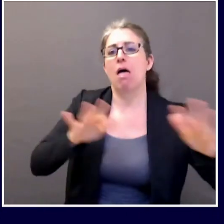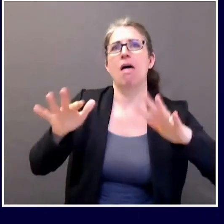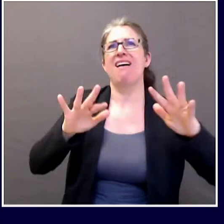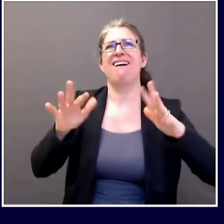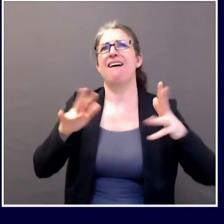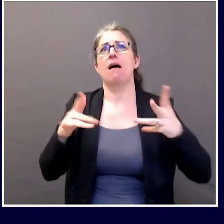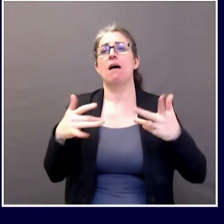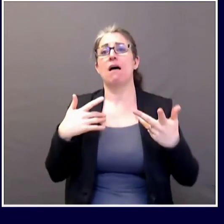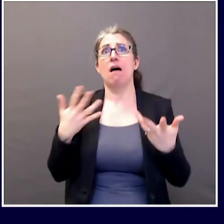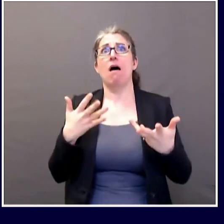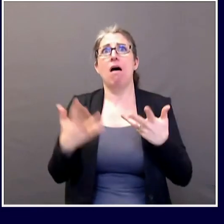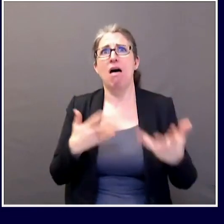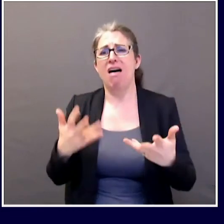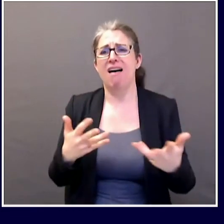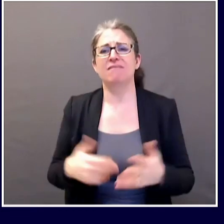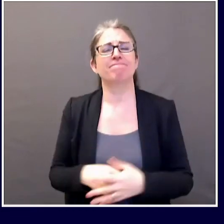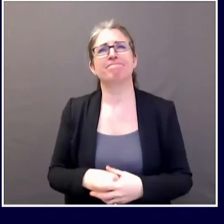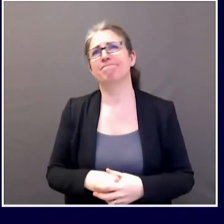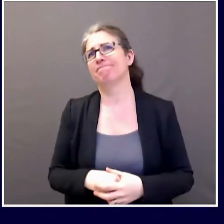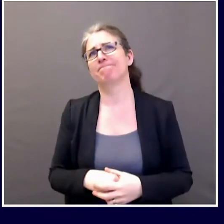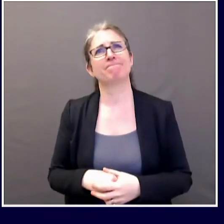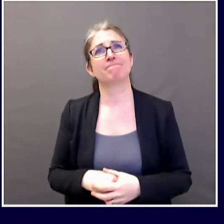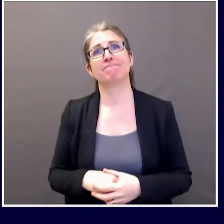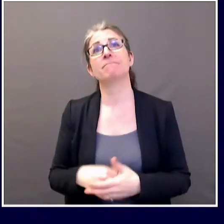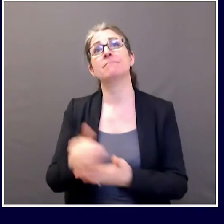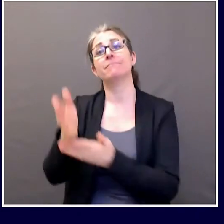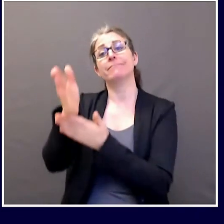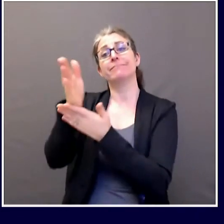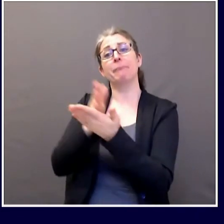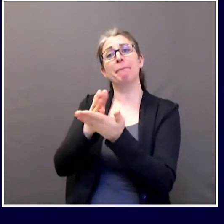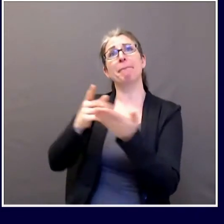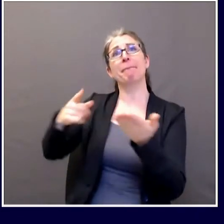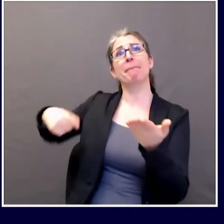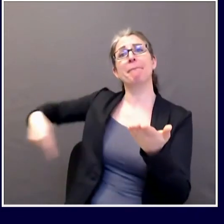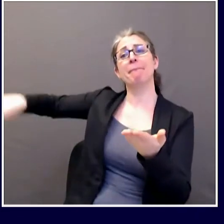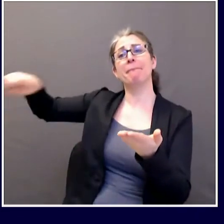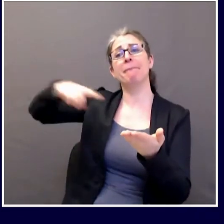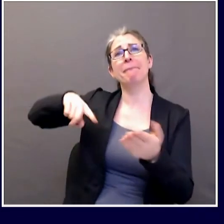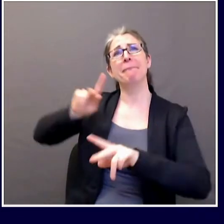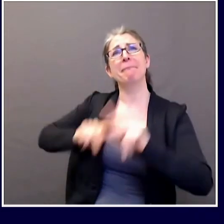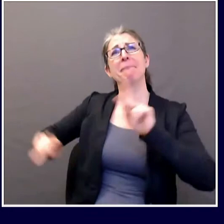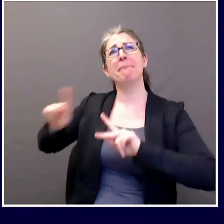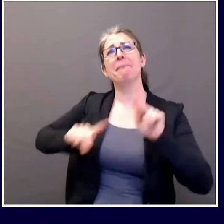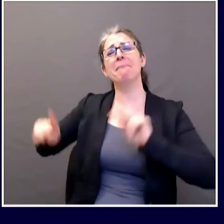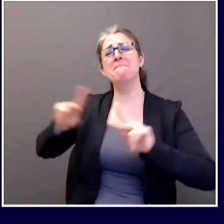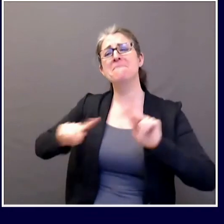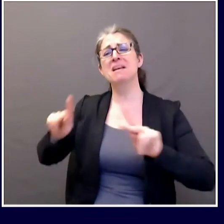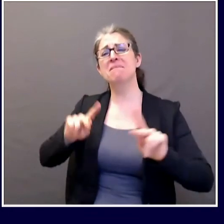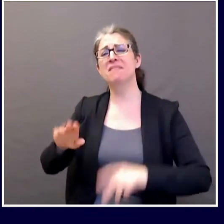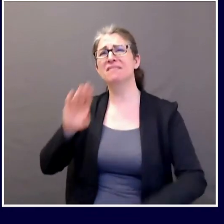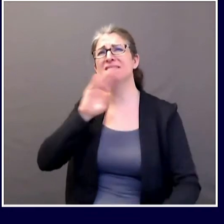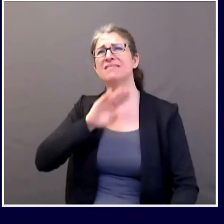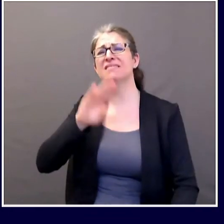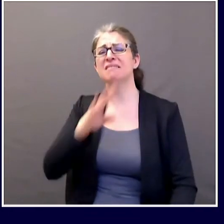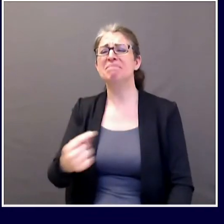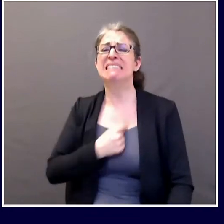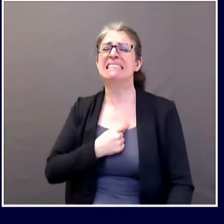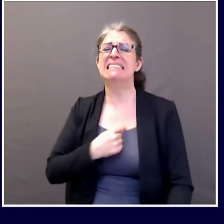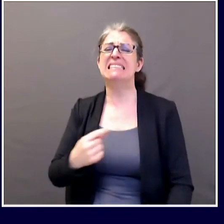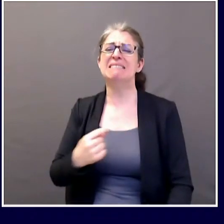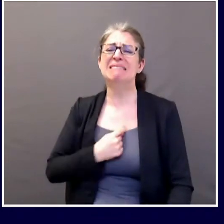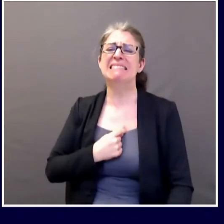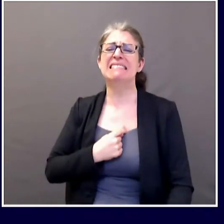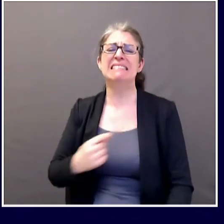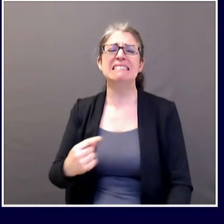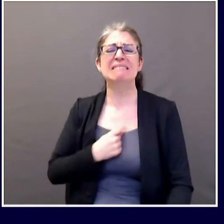the way that I have done business in general and throughout the pandemic is when I know something to be the case, that's when I'm ready to